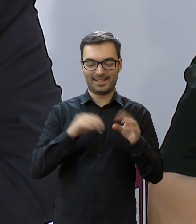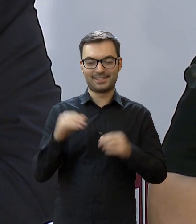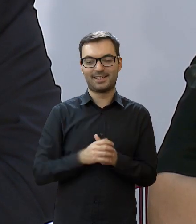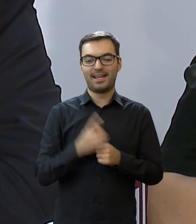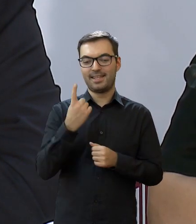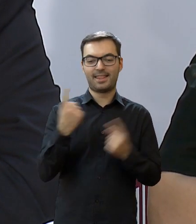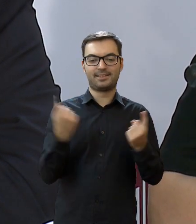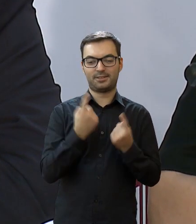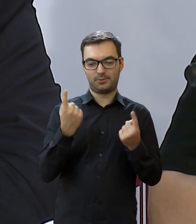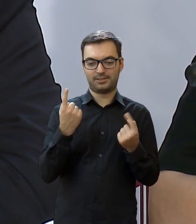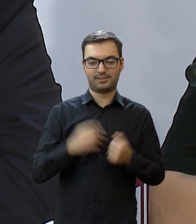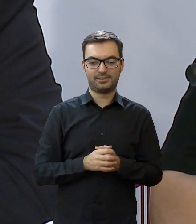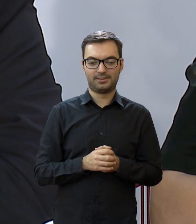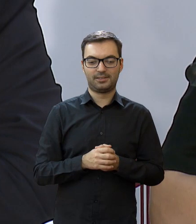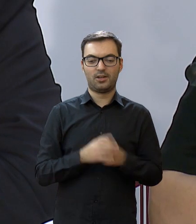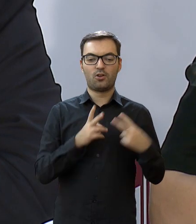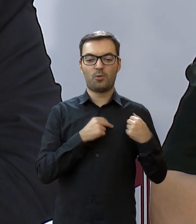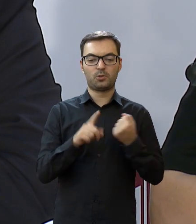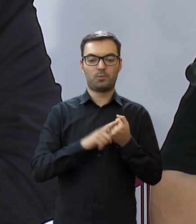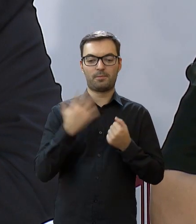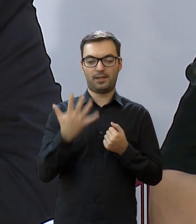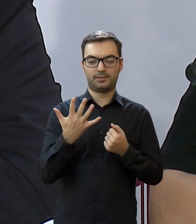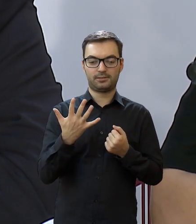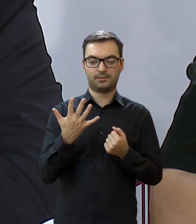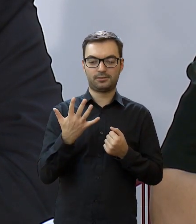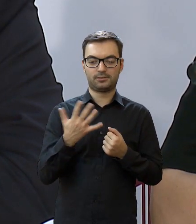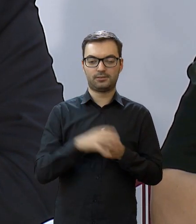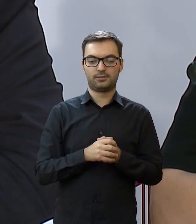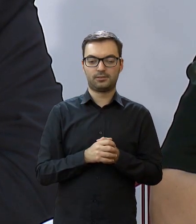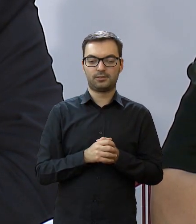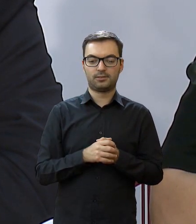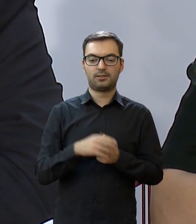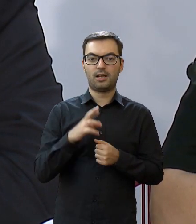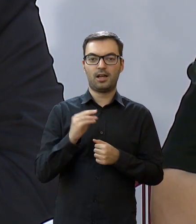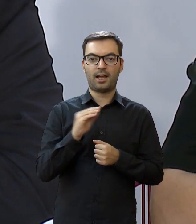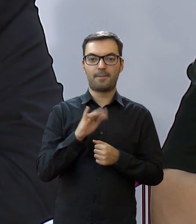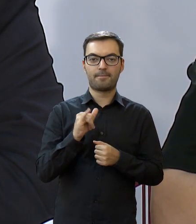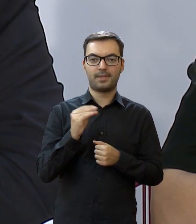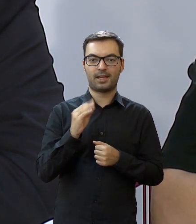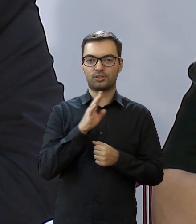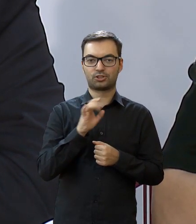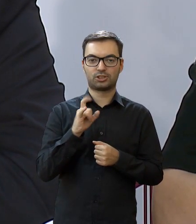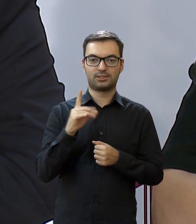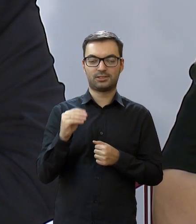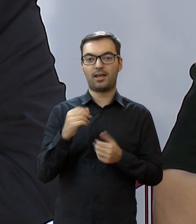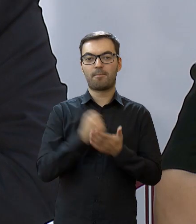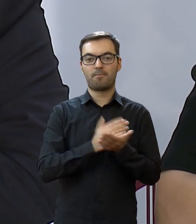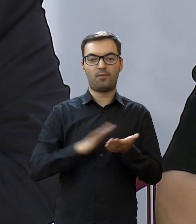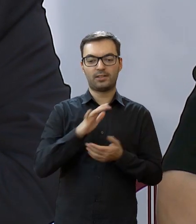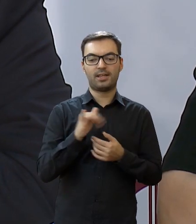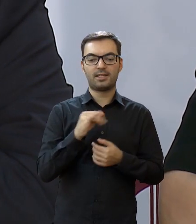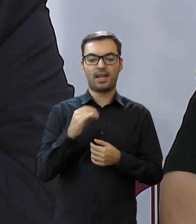Another case was noted in Rębieszyce, where the president of the commission